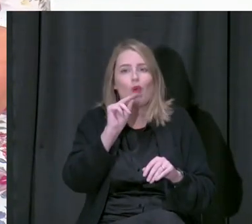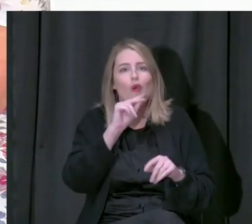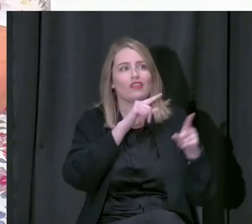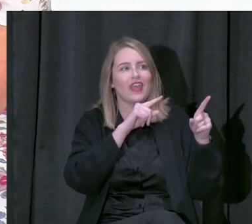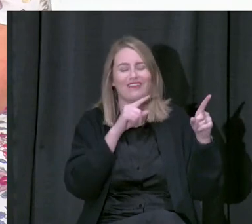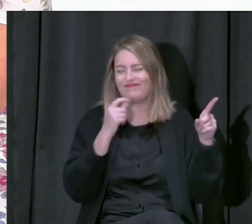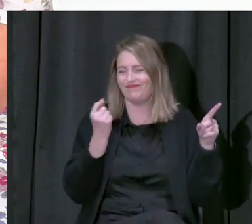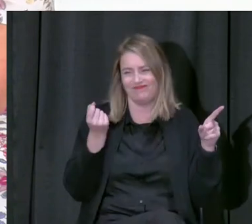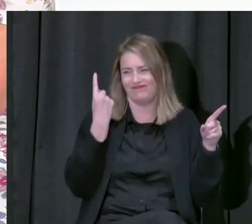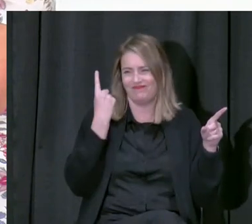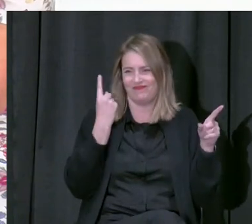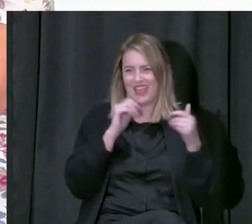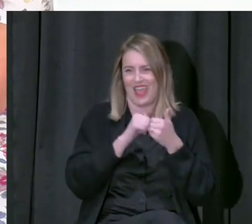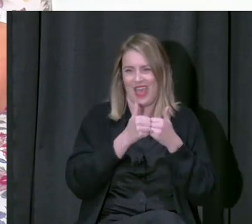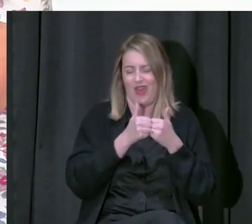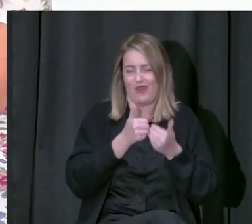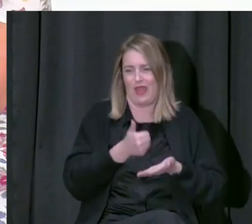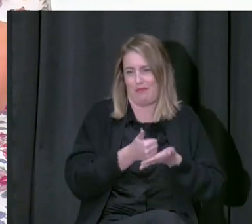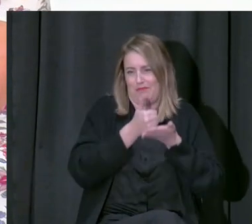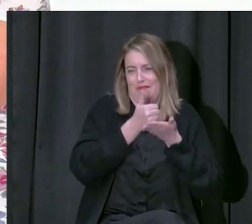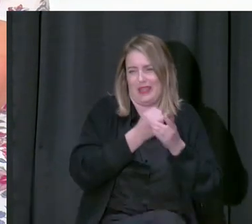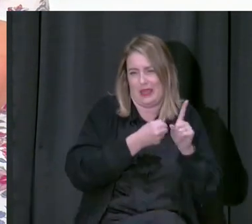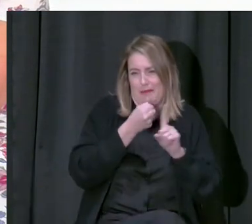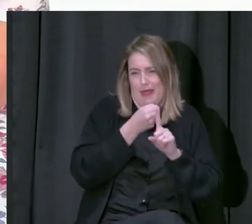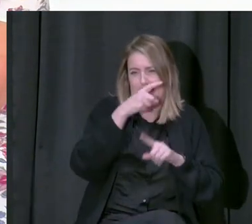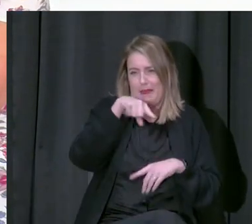impacts them. So if I can,